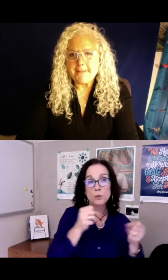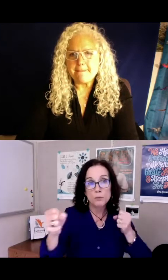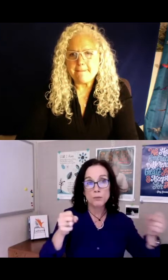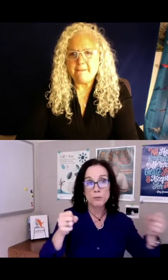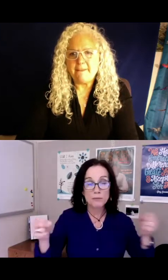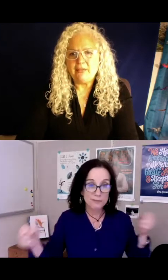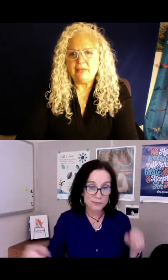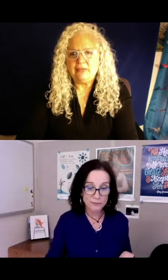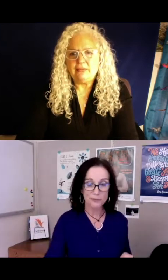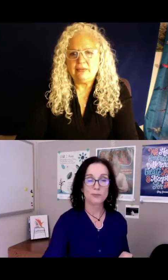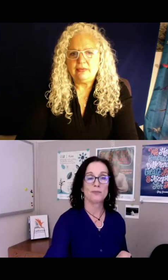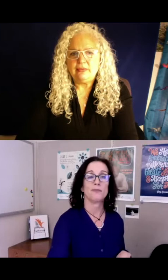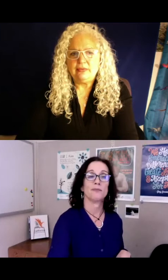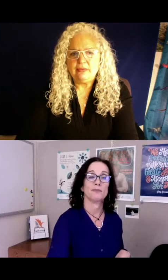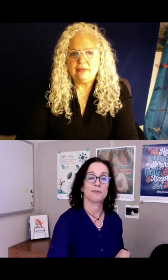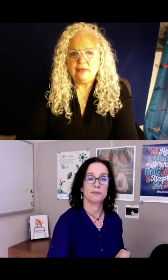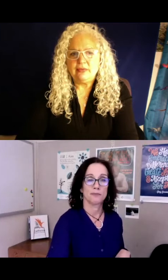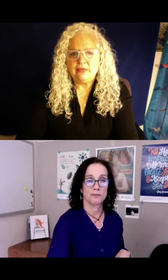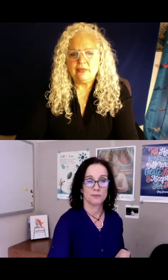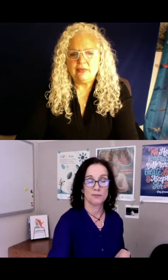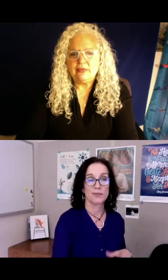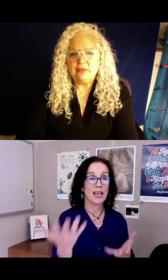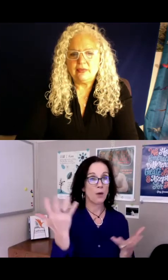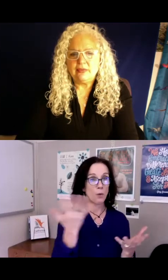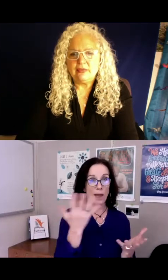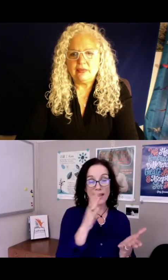Also, different types of school placement.